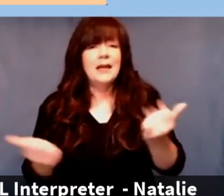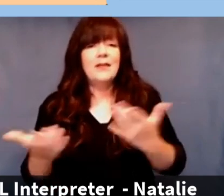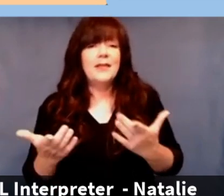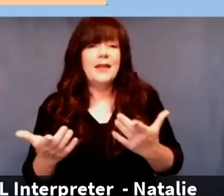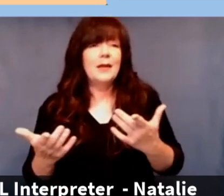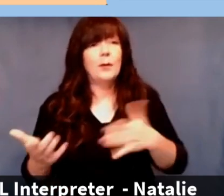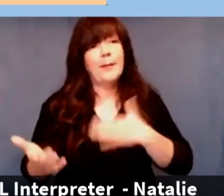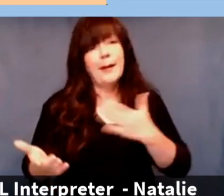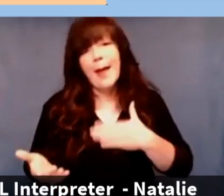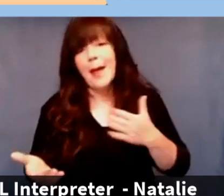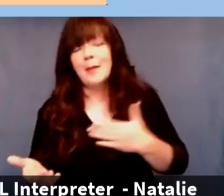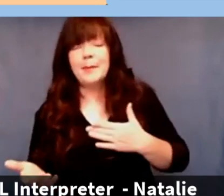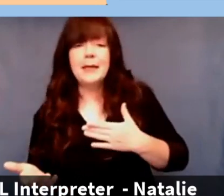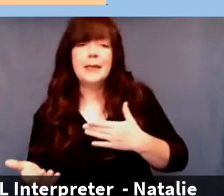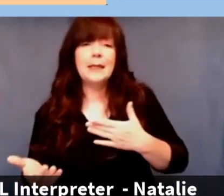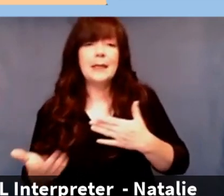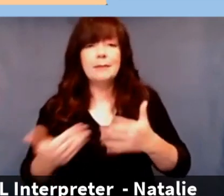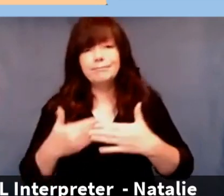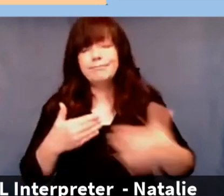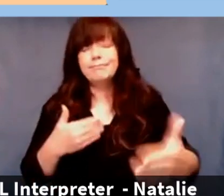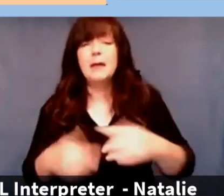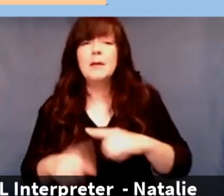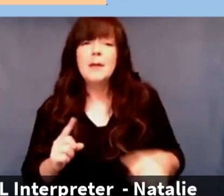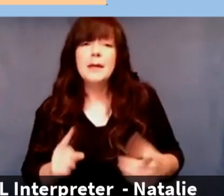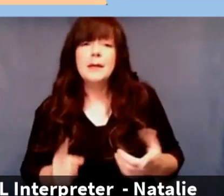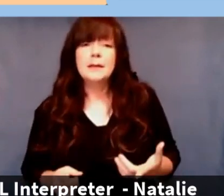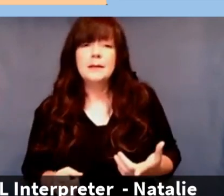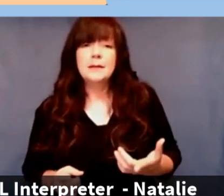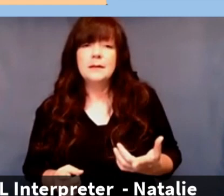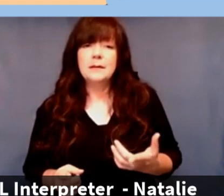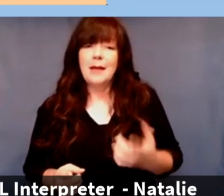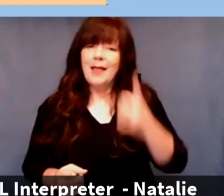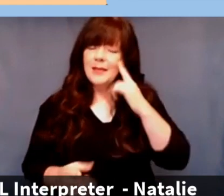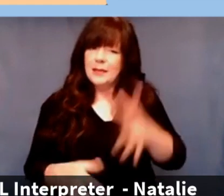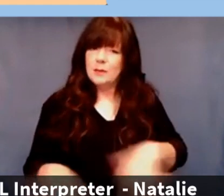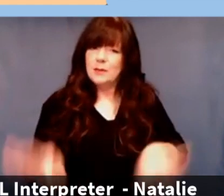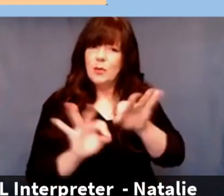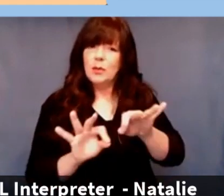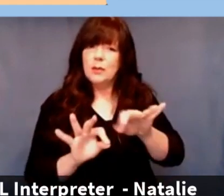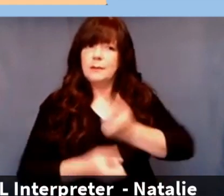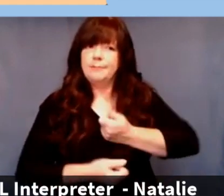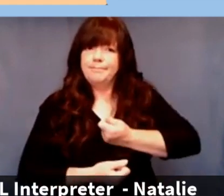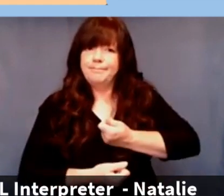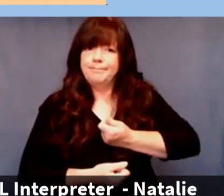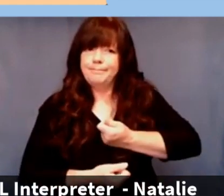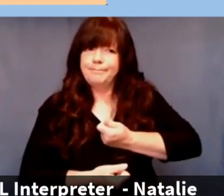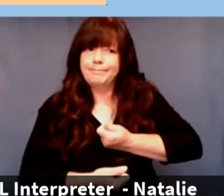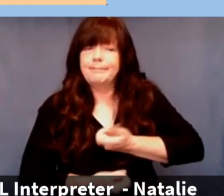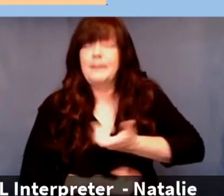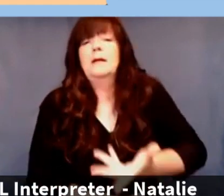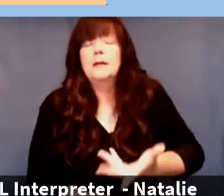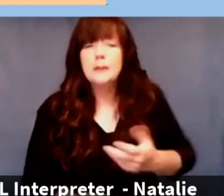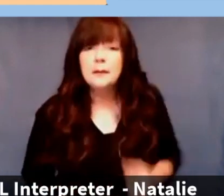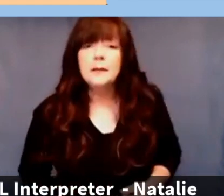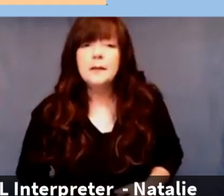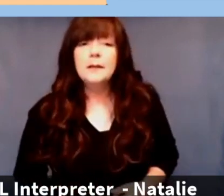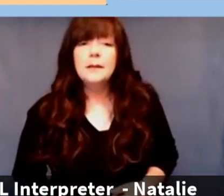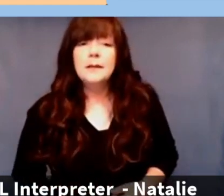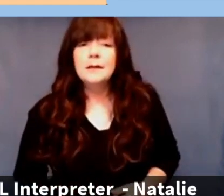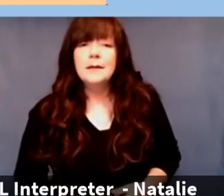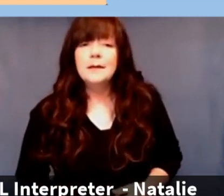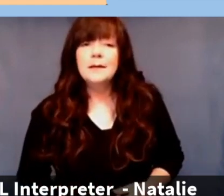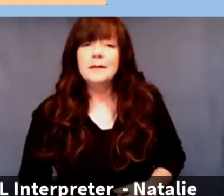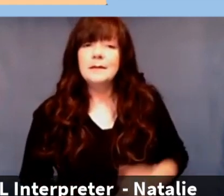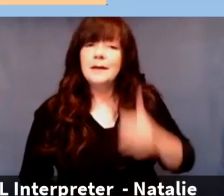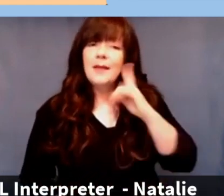been happily ever after kind of deal. But I think it was important for her to get it off her chest. And I think that takes